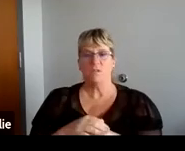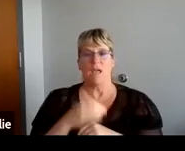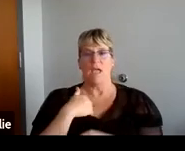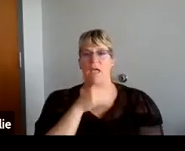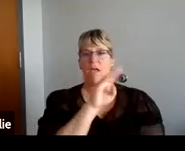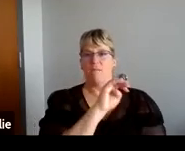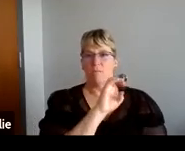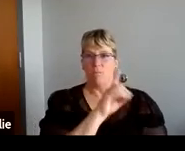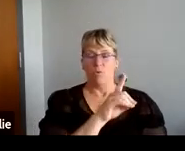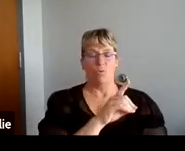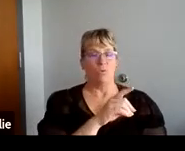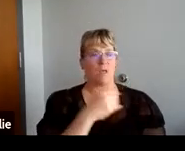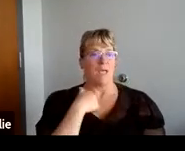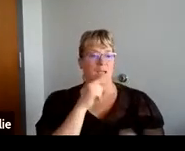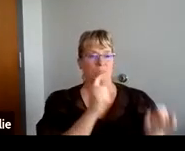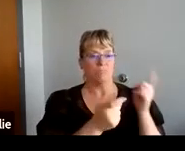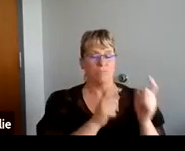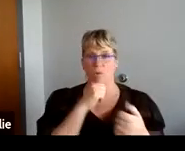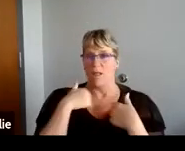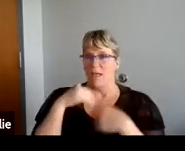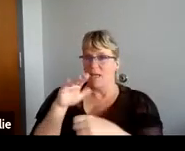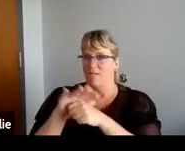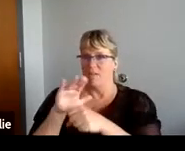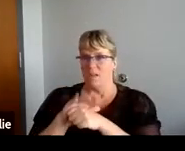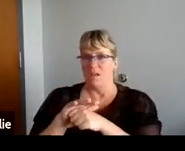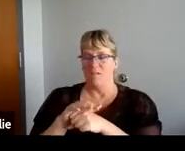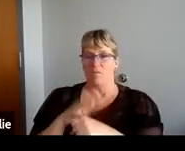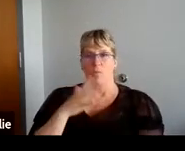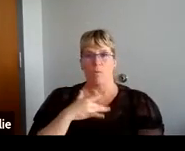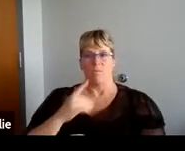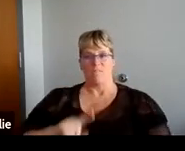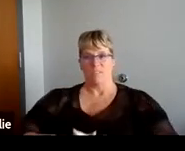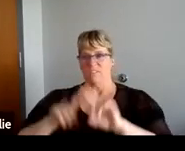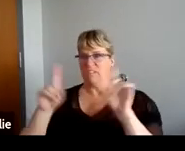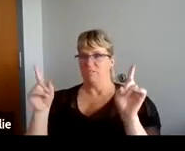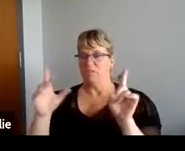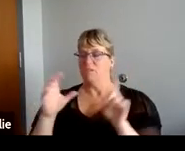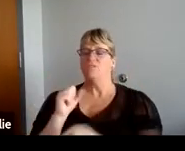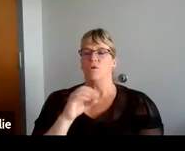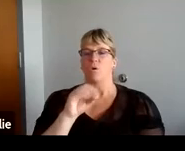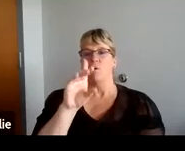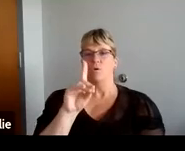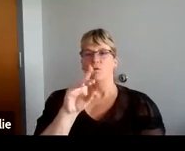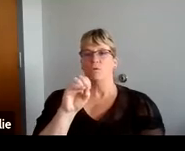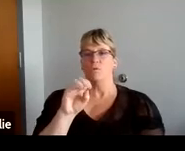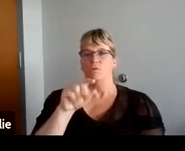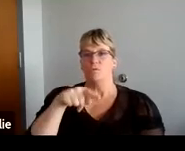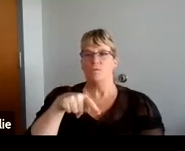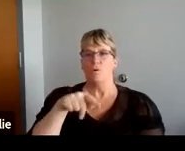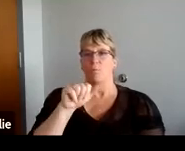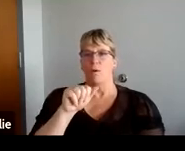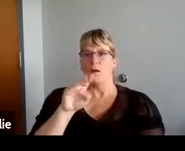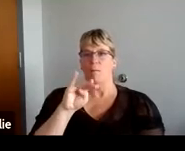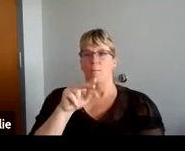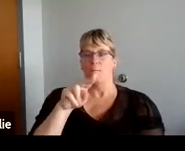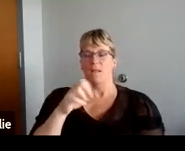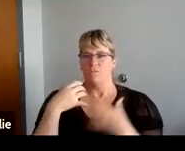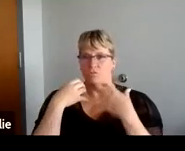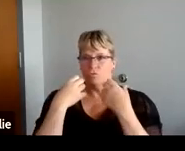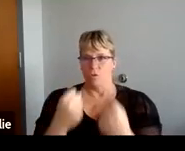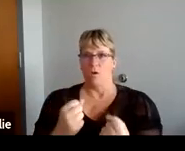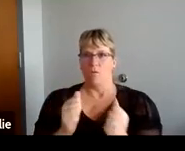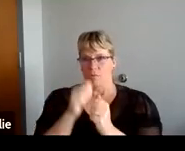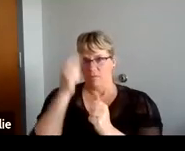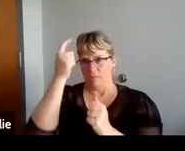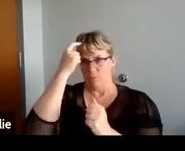enough dopamine, we may have psychosis. And so dopamine plays a very, very strong role in our brain, and also